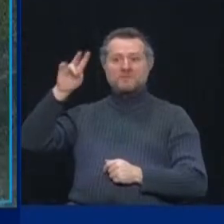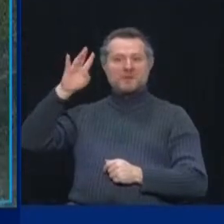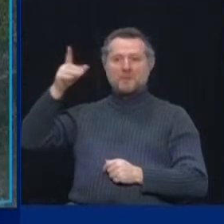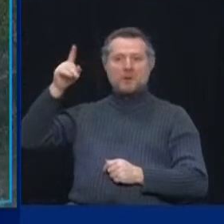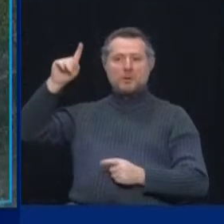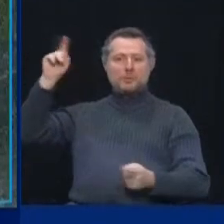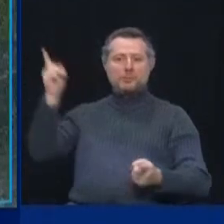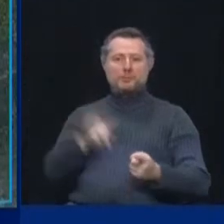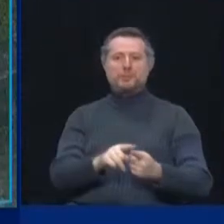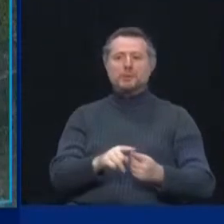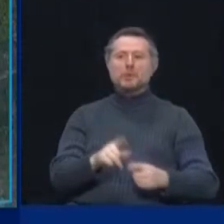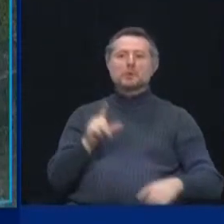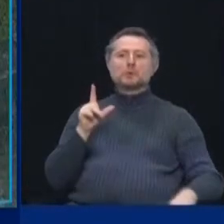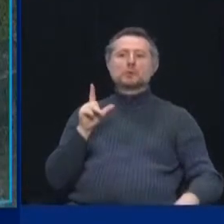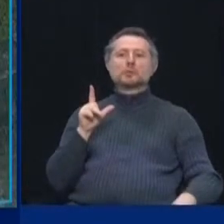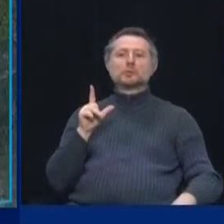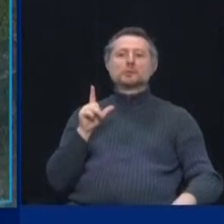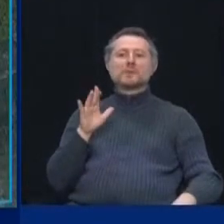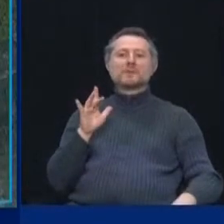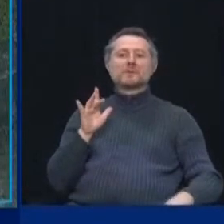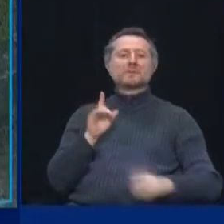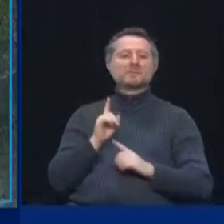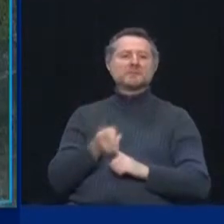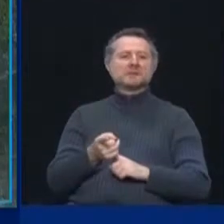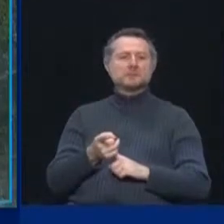that commute.